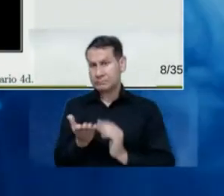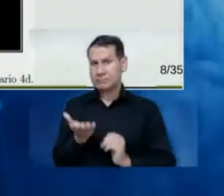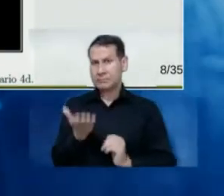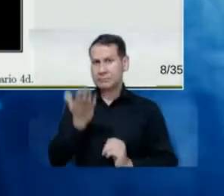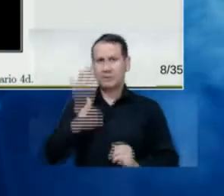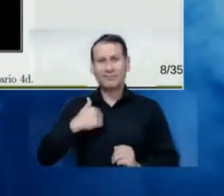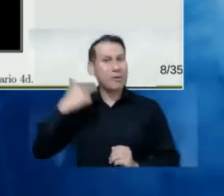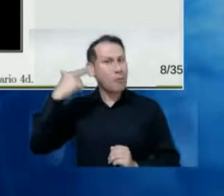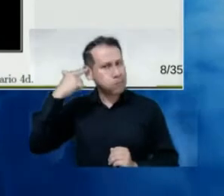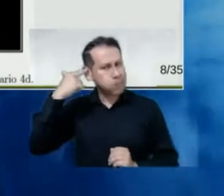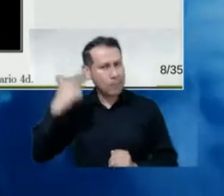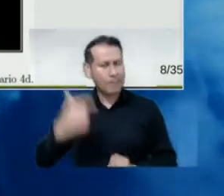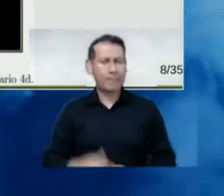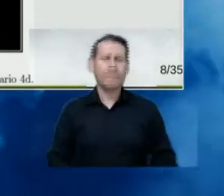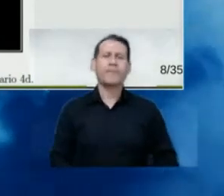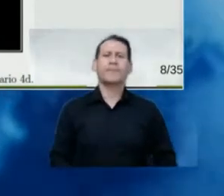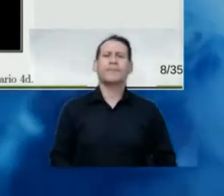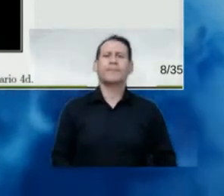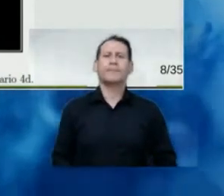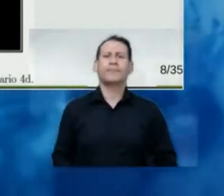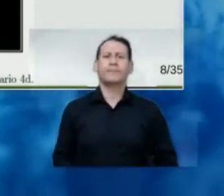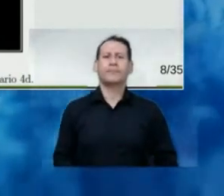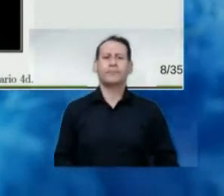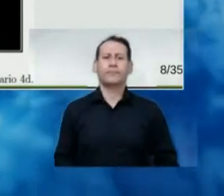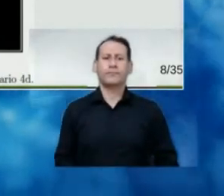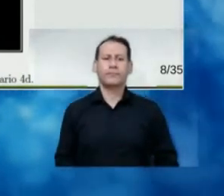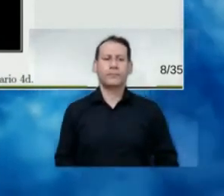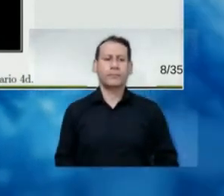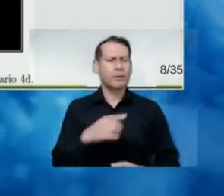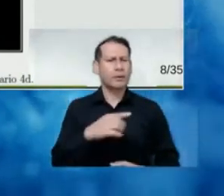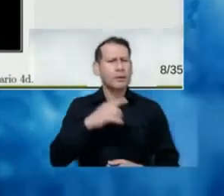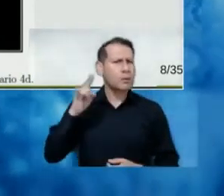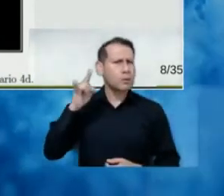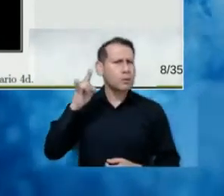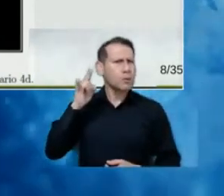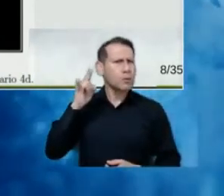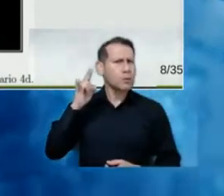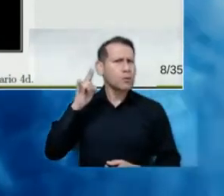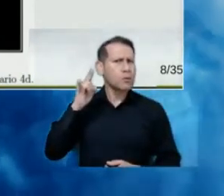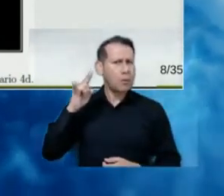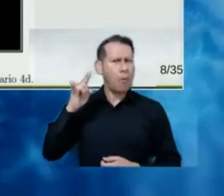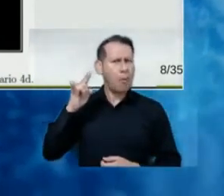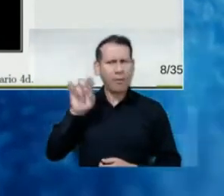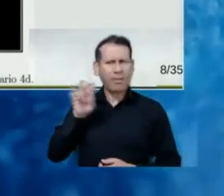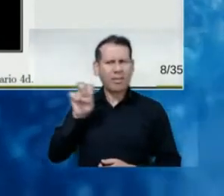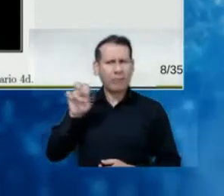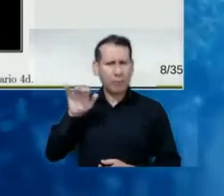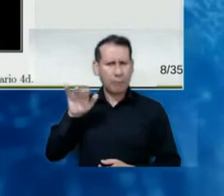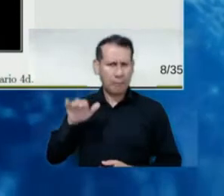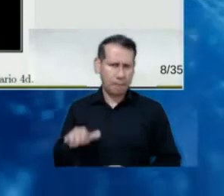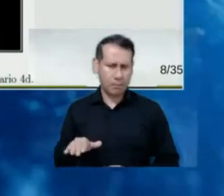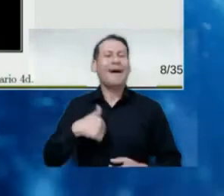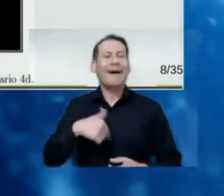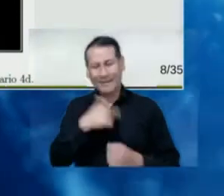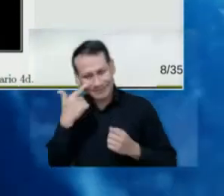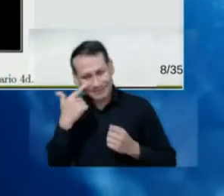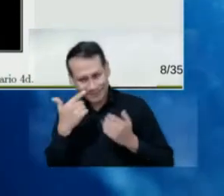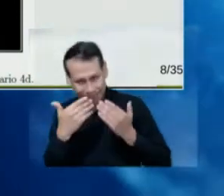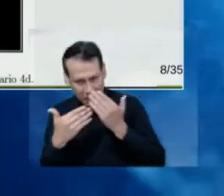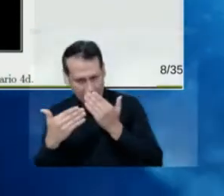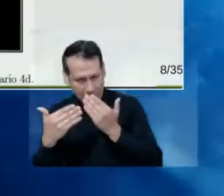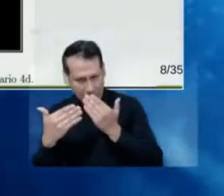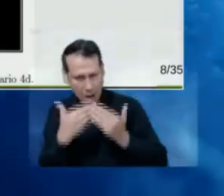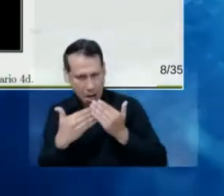this appreciation of this level of absorption is very low. It's actually confirmed when we go and do the